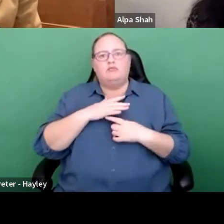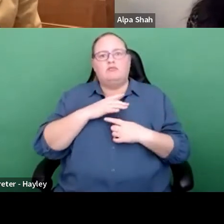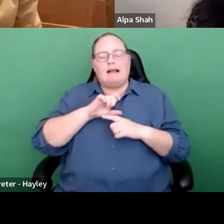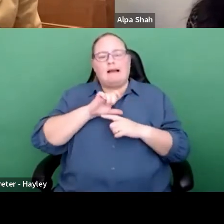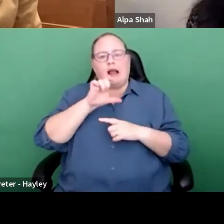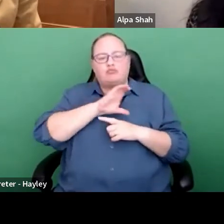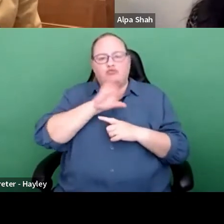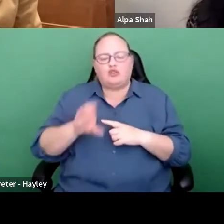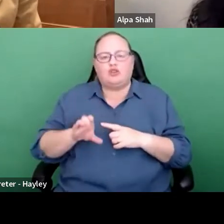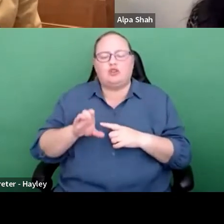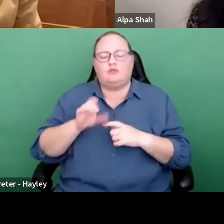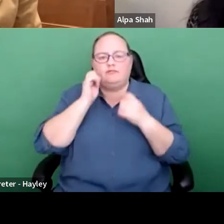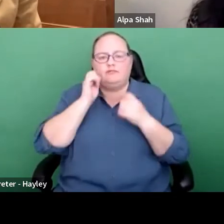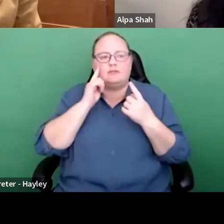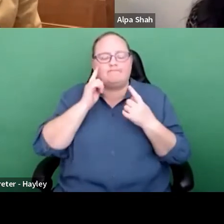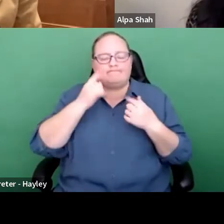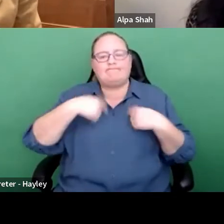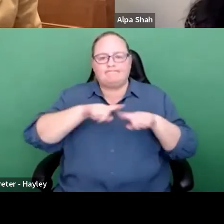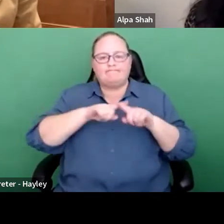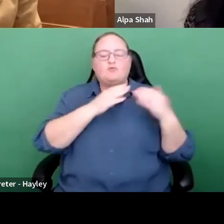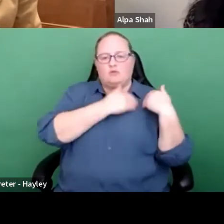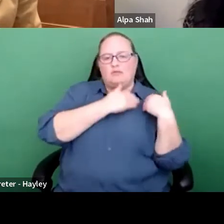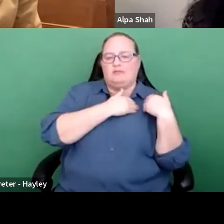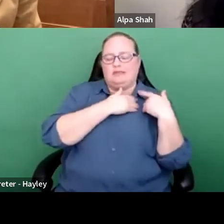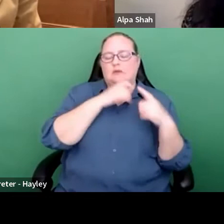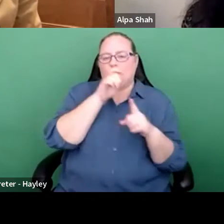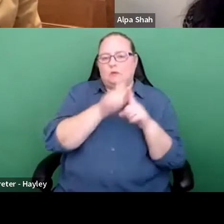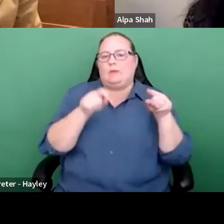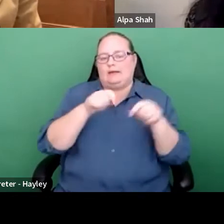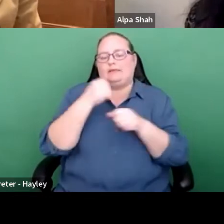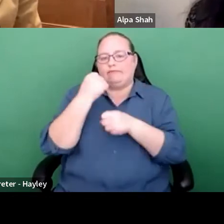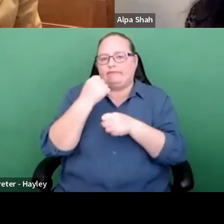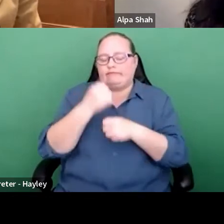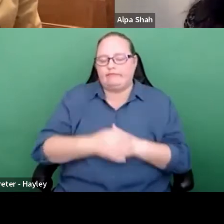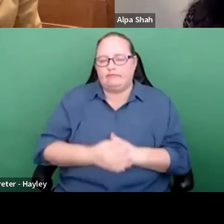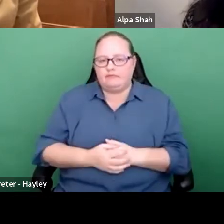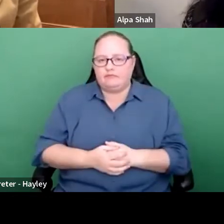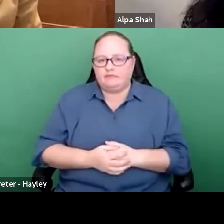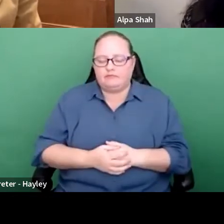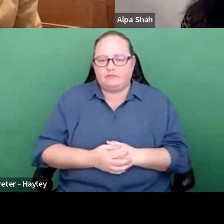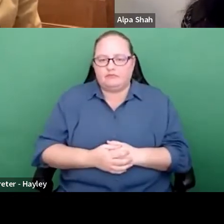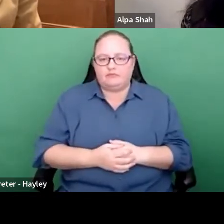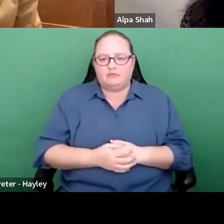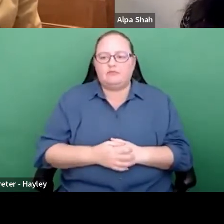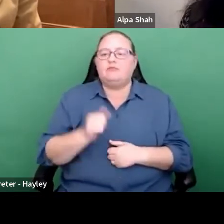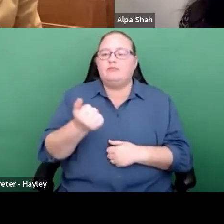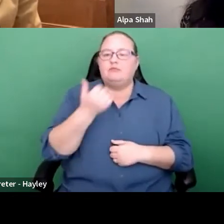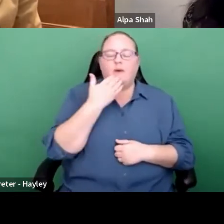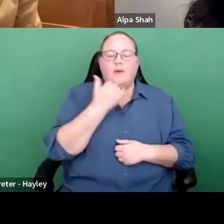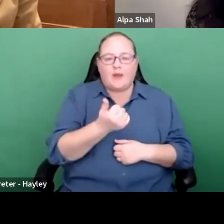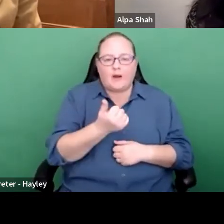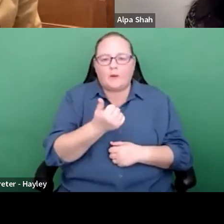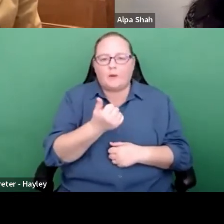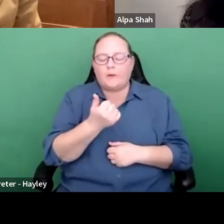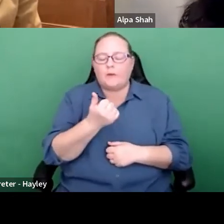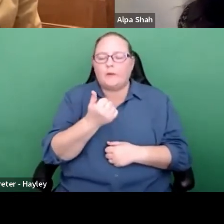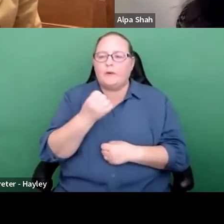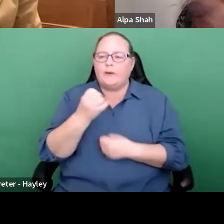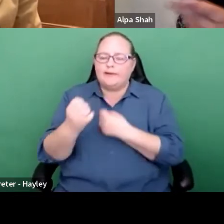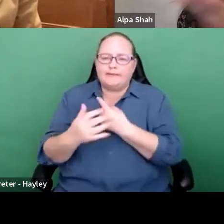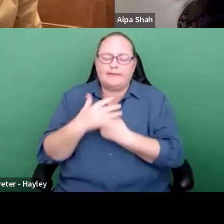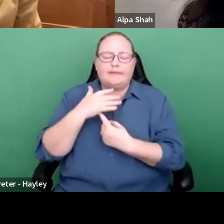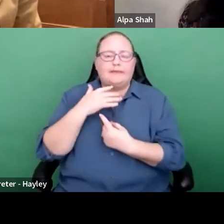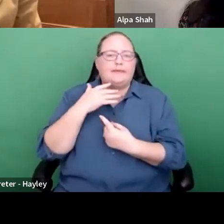then have a responsibility to do. Thank you, Johannes, for that power of storytelling.